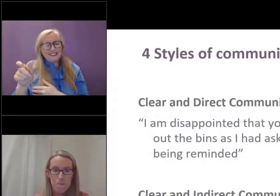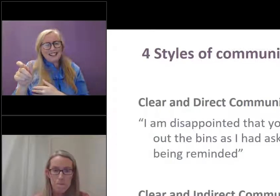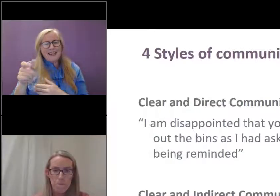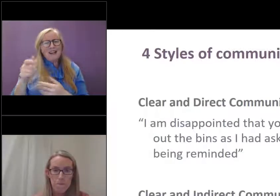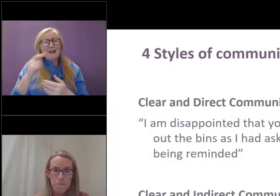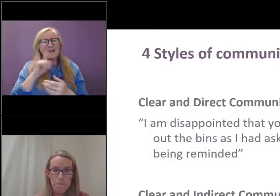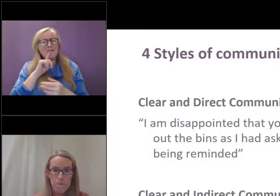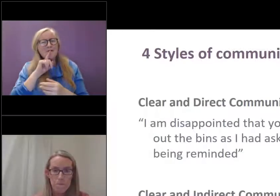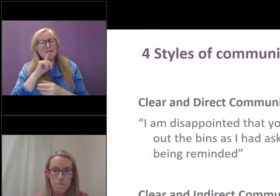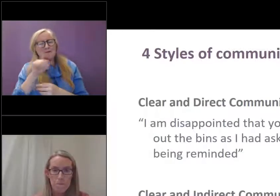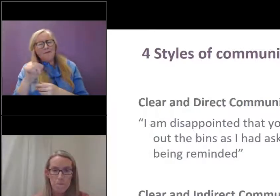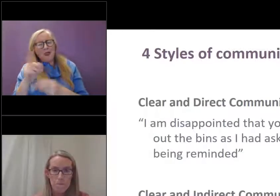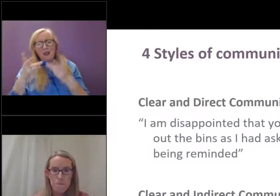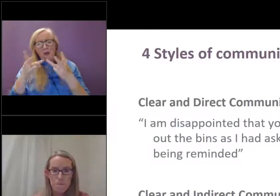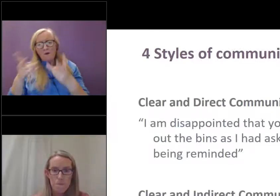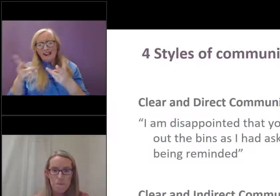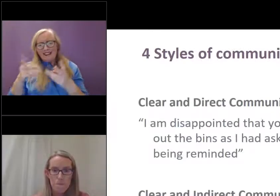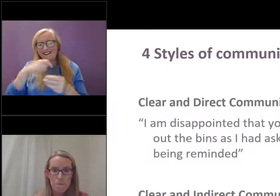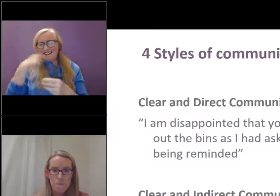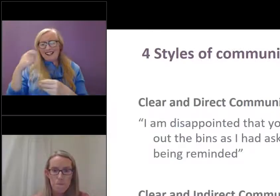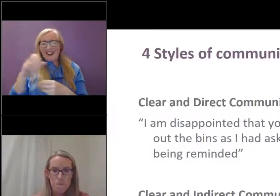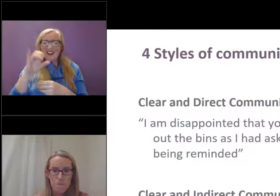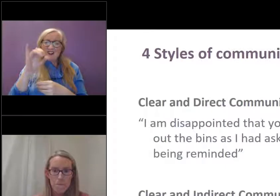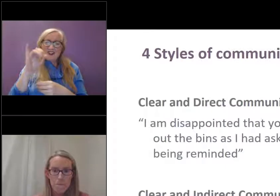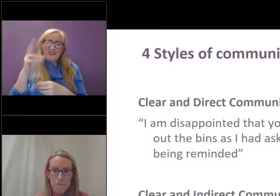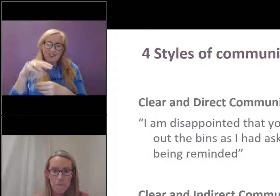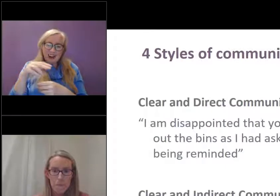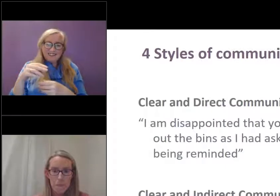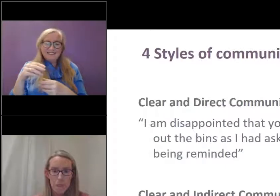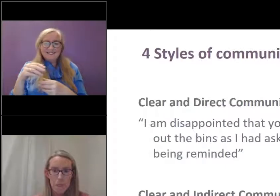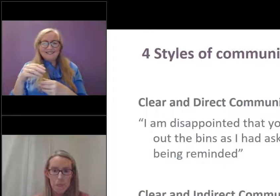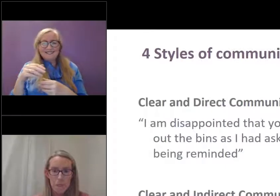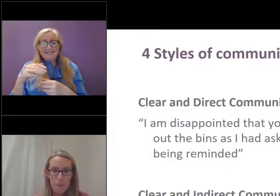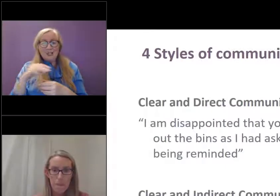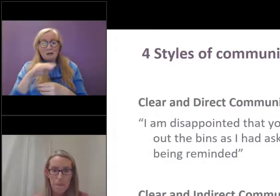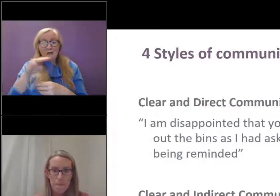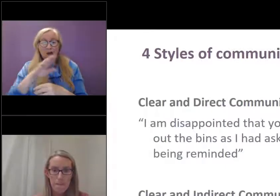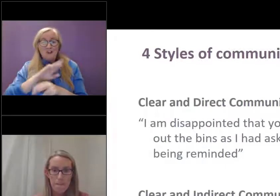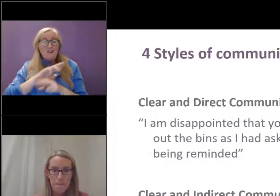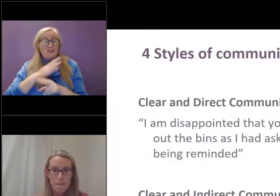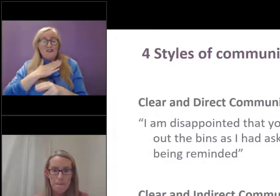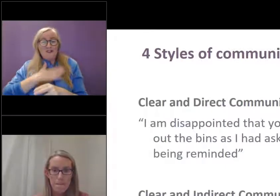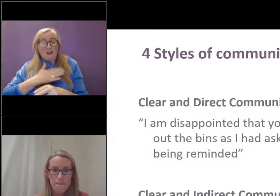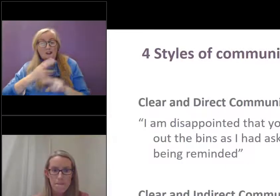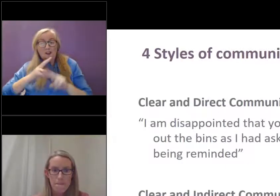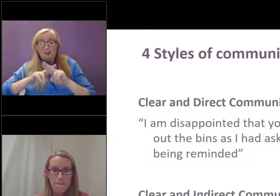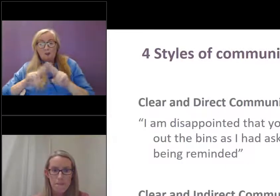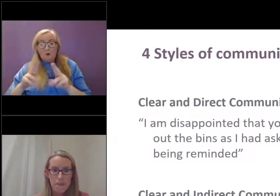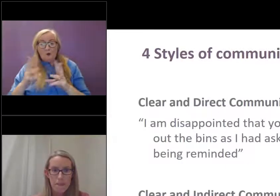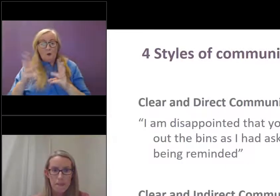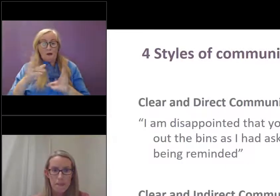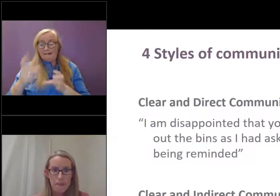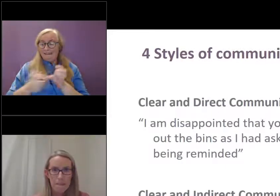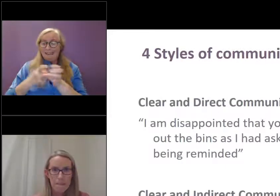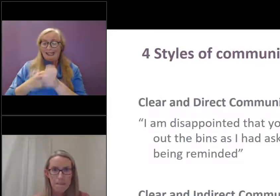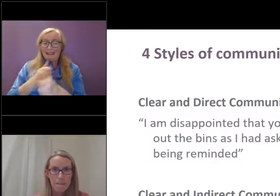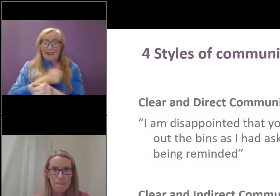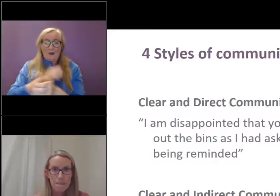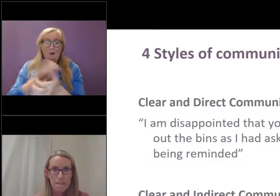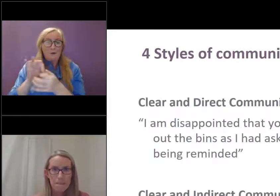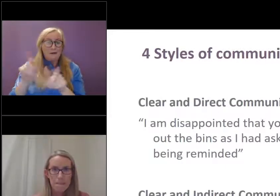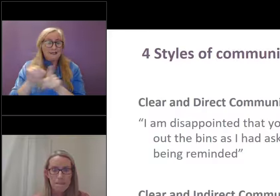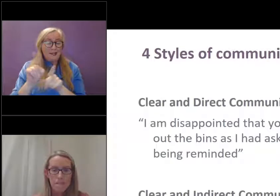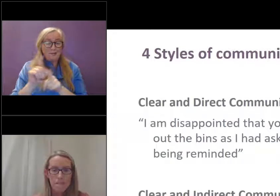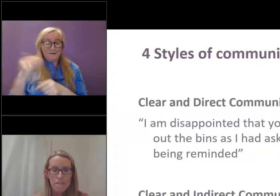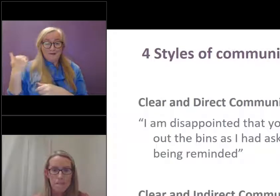very in a masked sort of way. So clear and indirect communication would